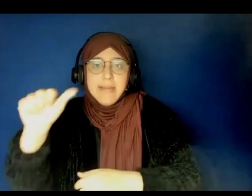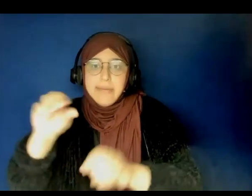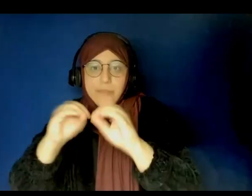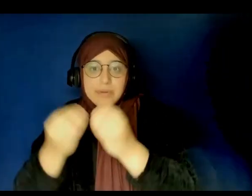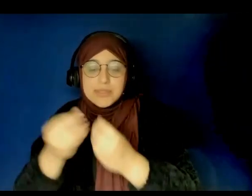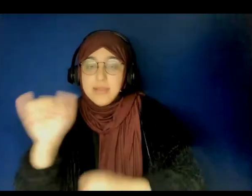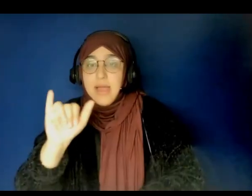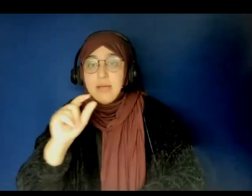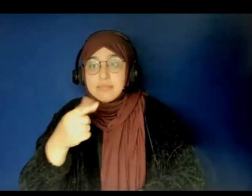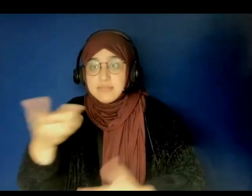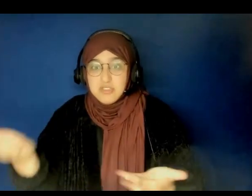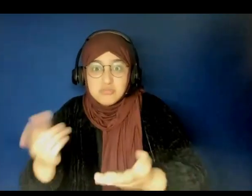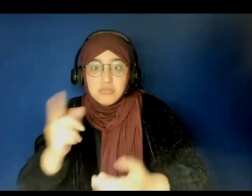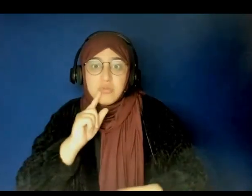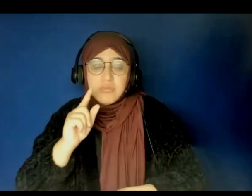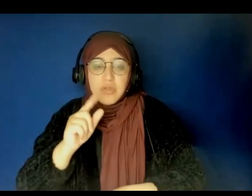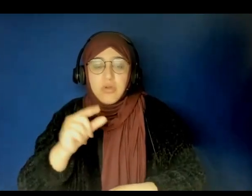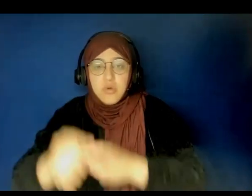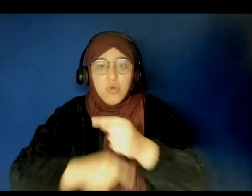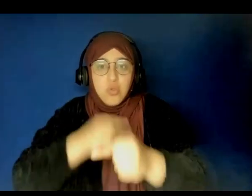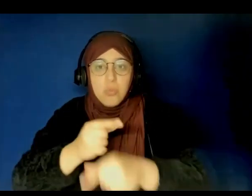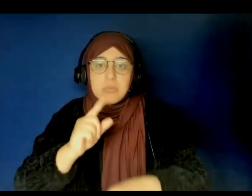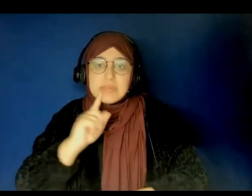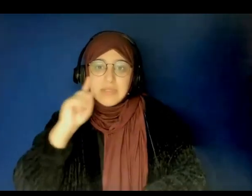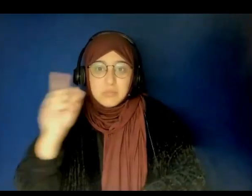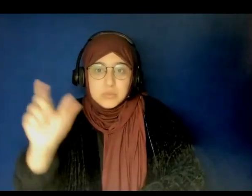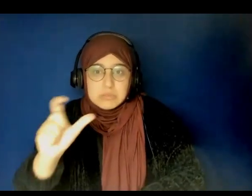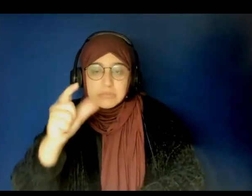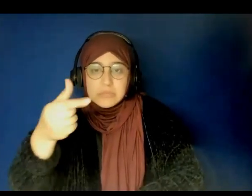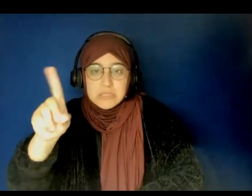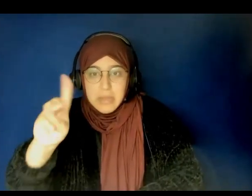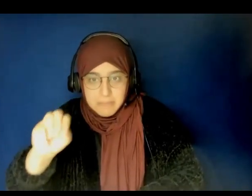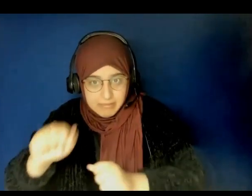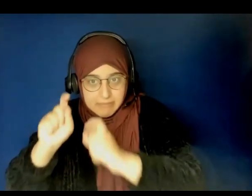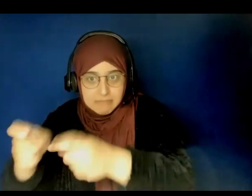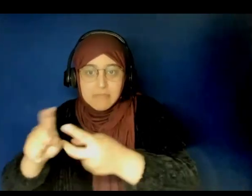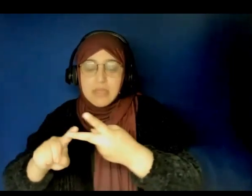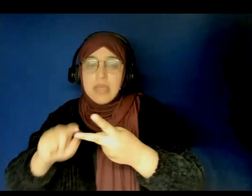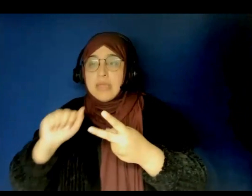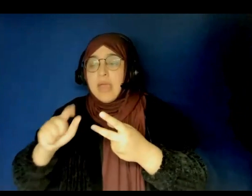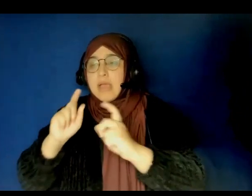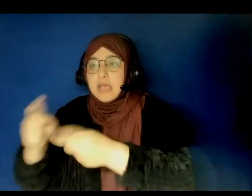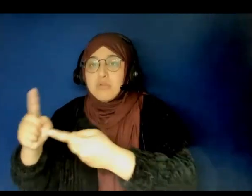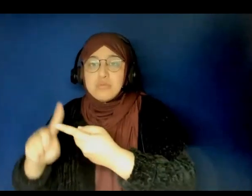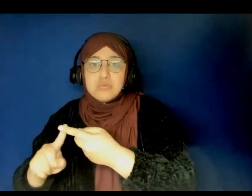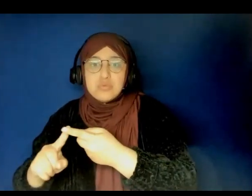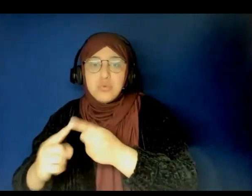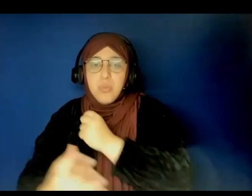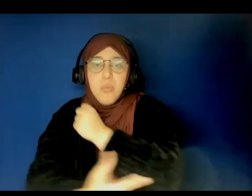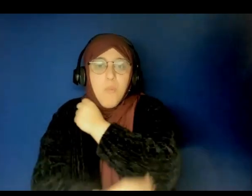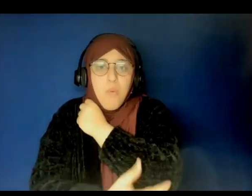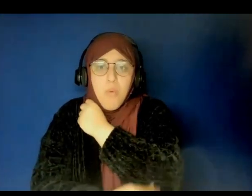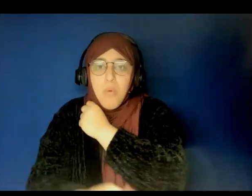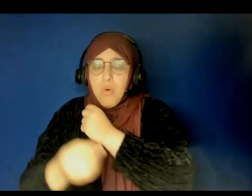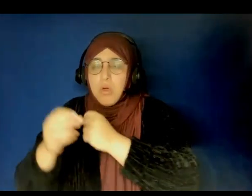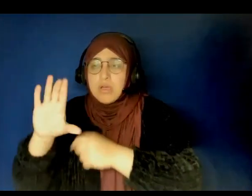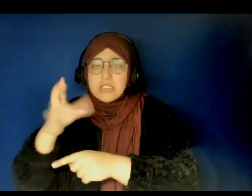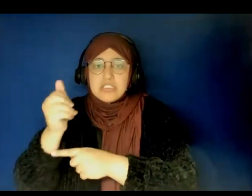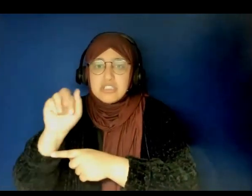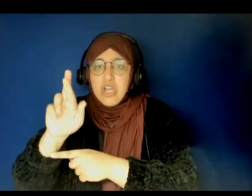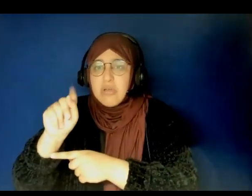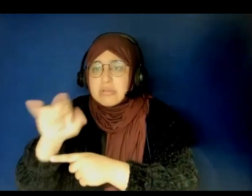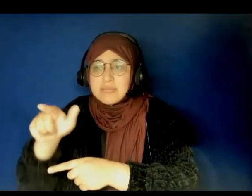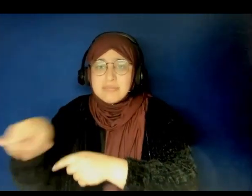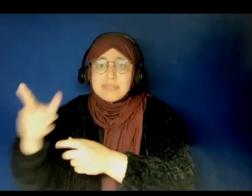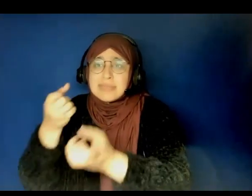masjid. I can give it to a charity that feeds the poor. I can give it to my best friend who was always there to support me. I can do whatever I